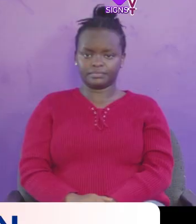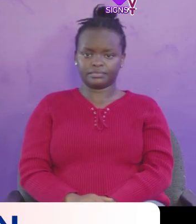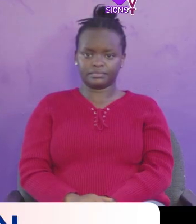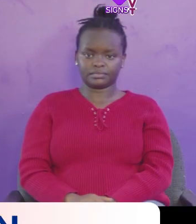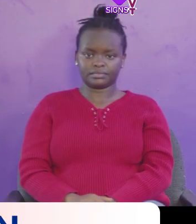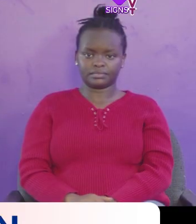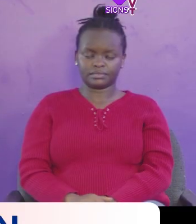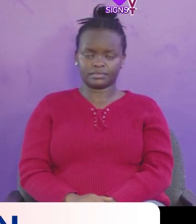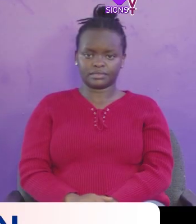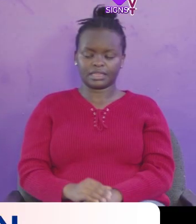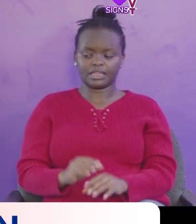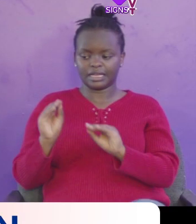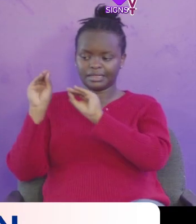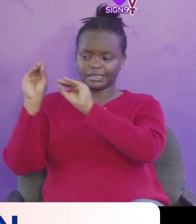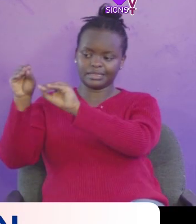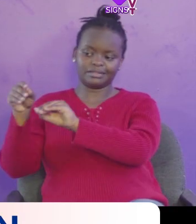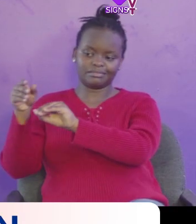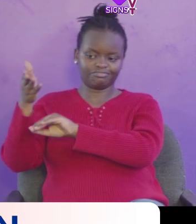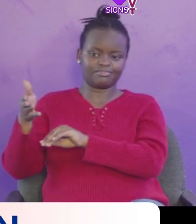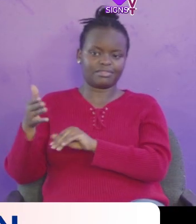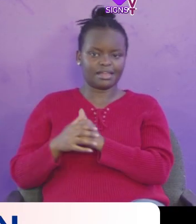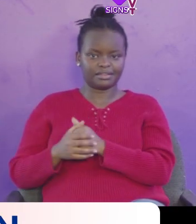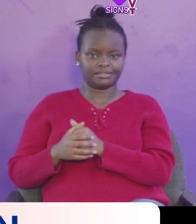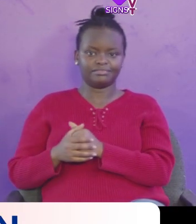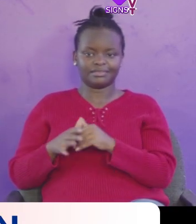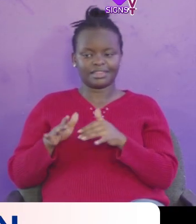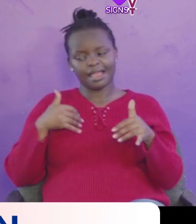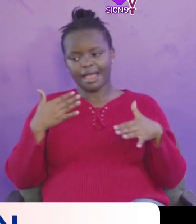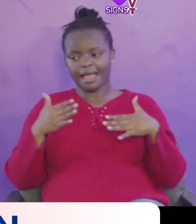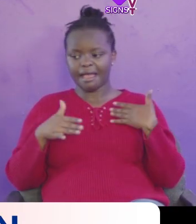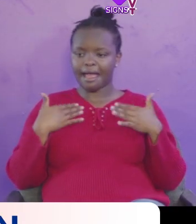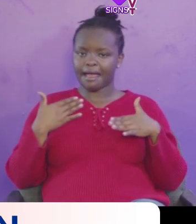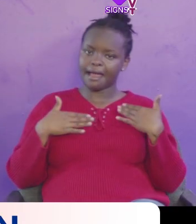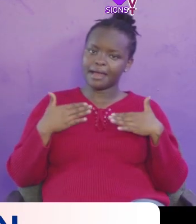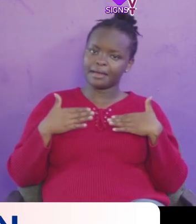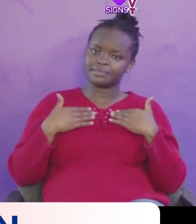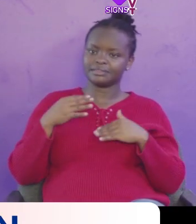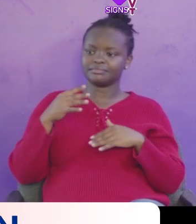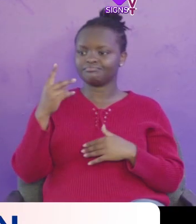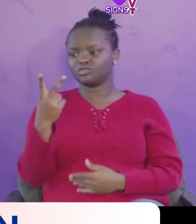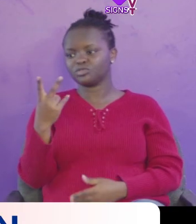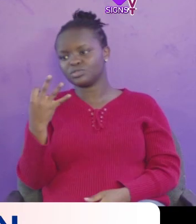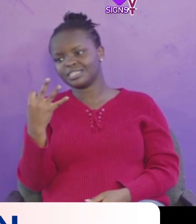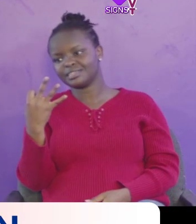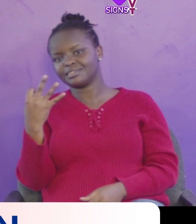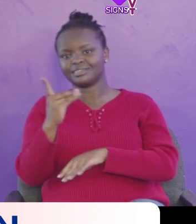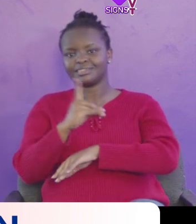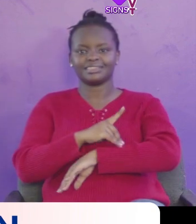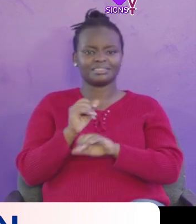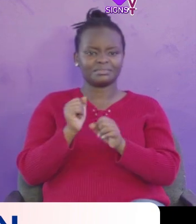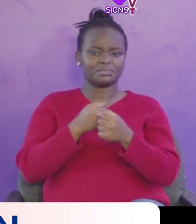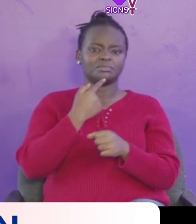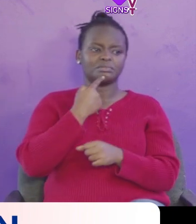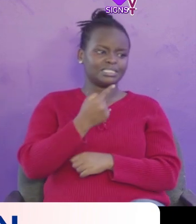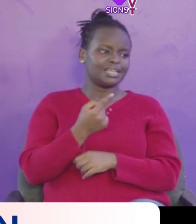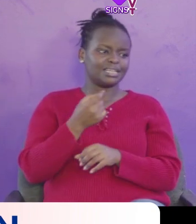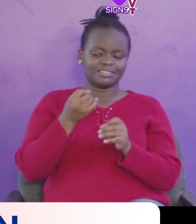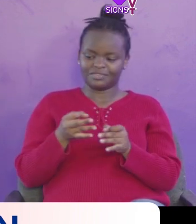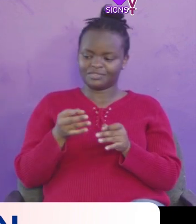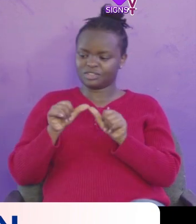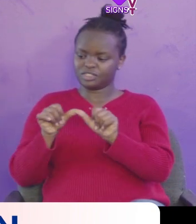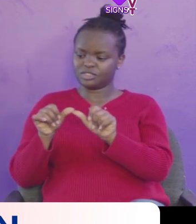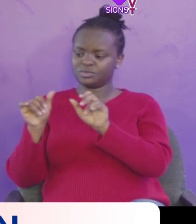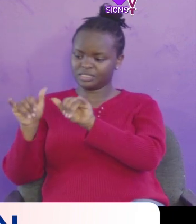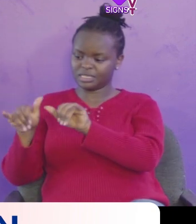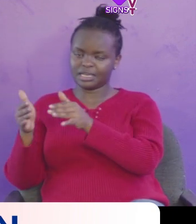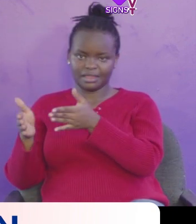Walitolewa kwa Ruben wakafika huko wakafurahia siku 2-3. I can't tell if they are still staying there,